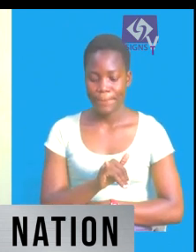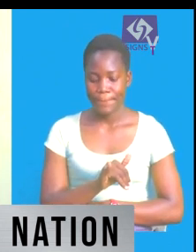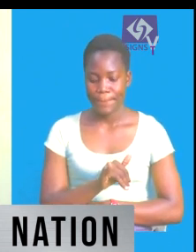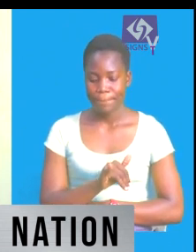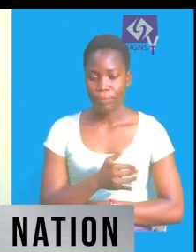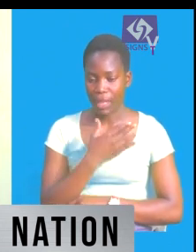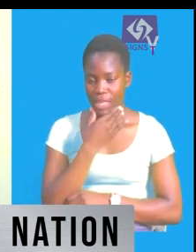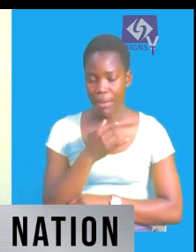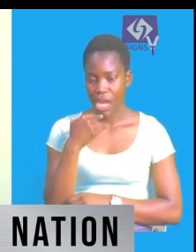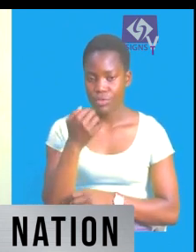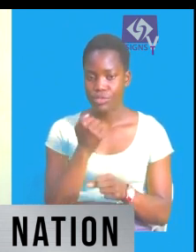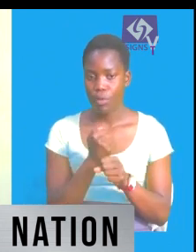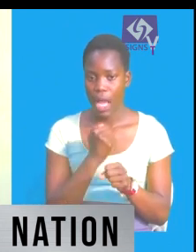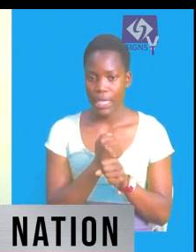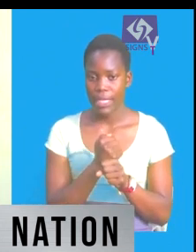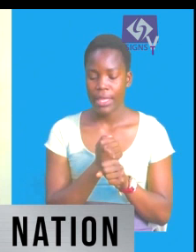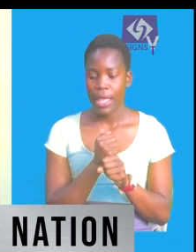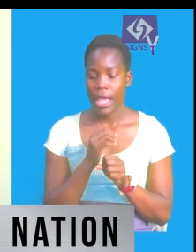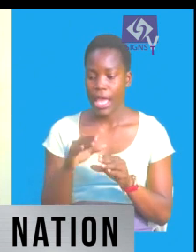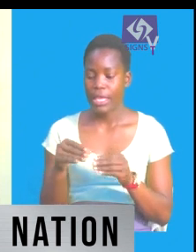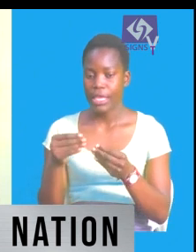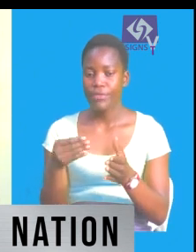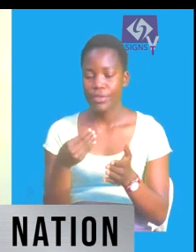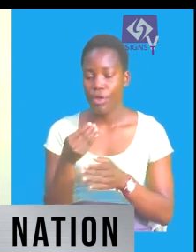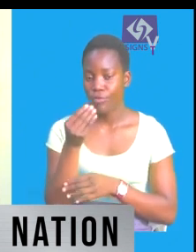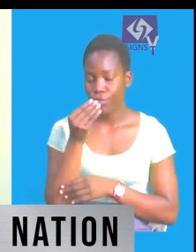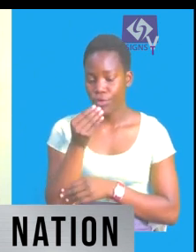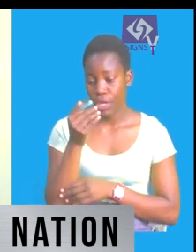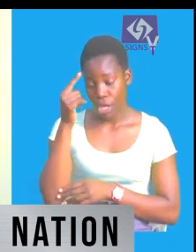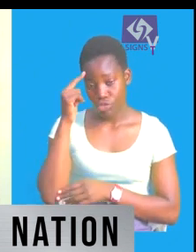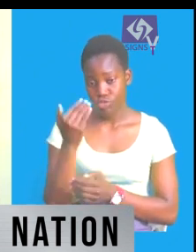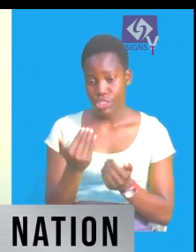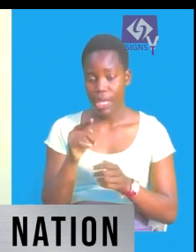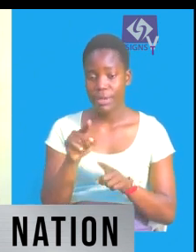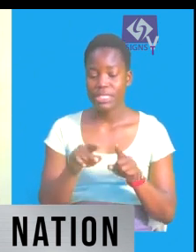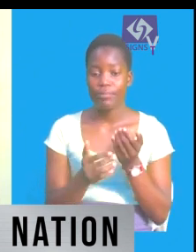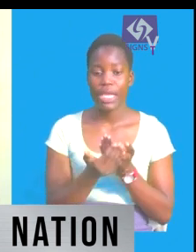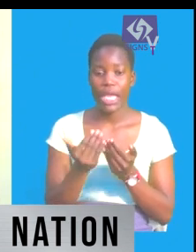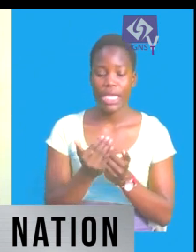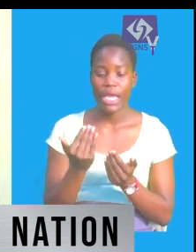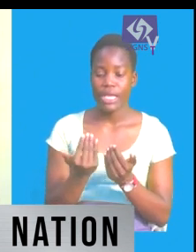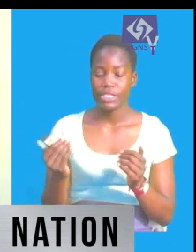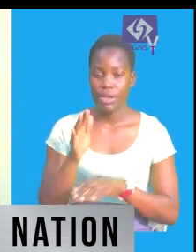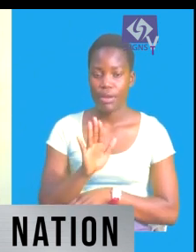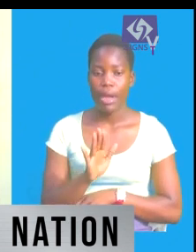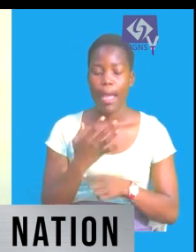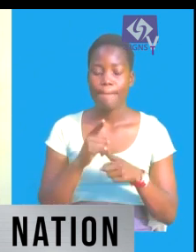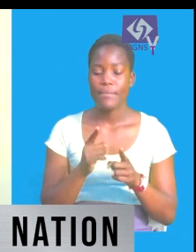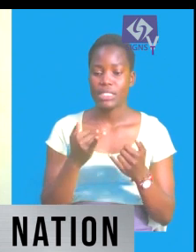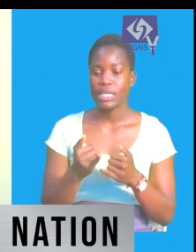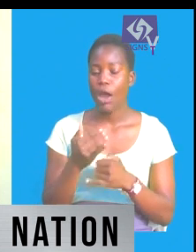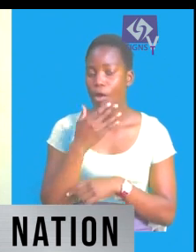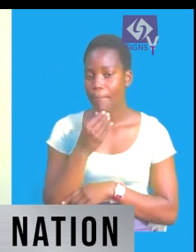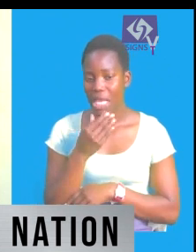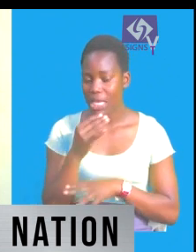the guy that is working provides for this child, But now most of them don't want to. If politics